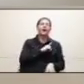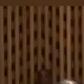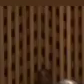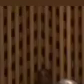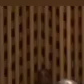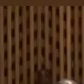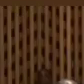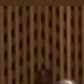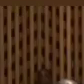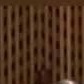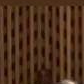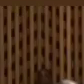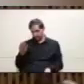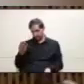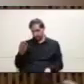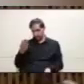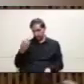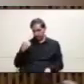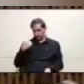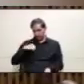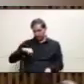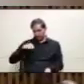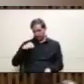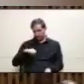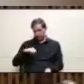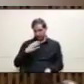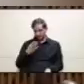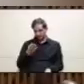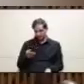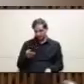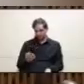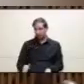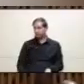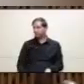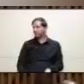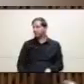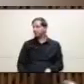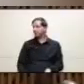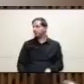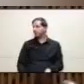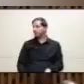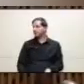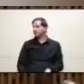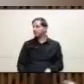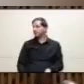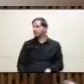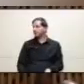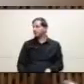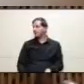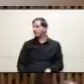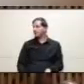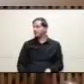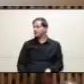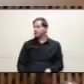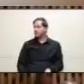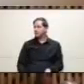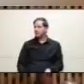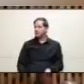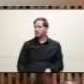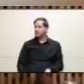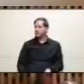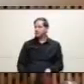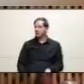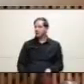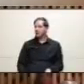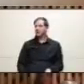Municipality, the Executive Mayor and the Okay. team. No, thank you, Chair. Yeah, apologies. Now, Chair, when